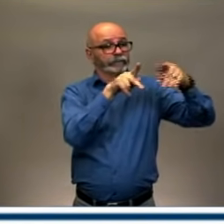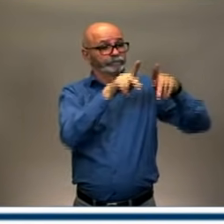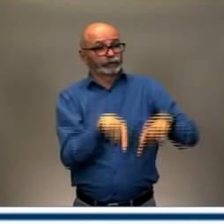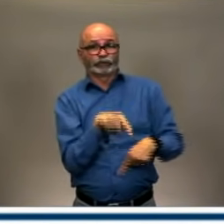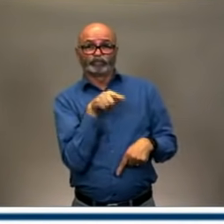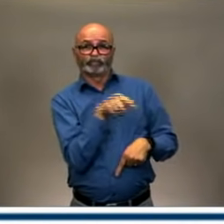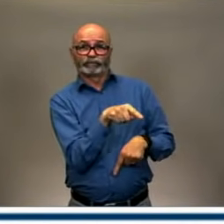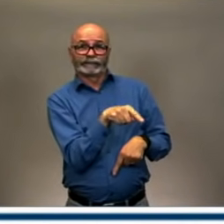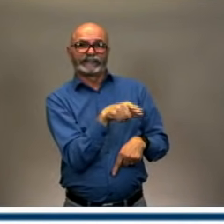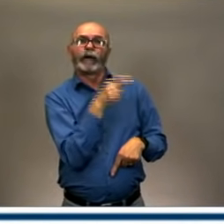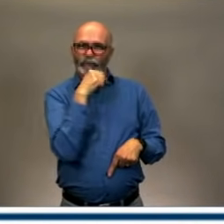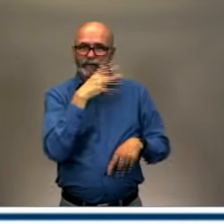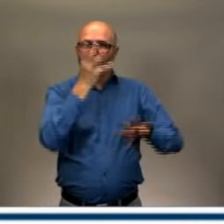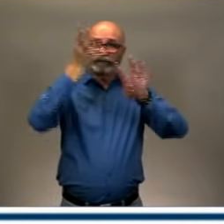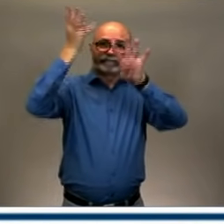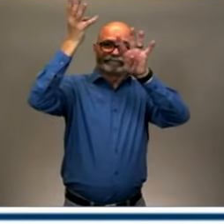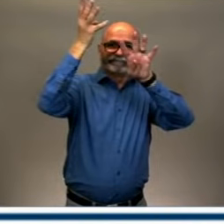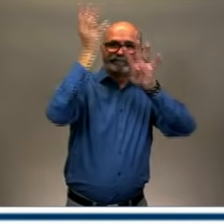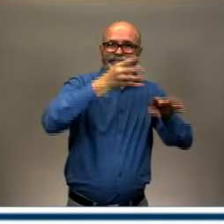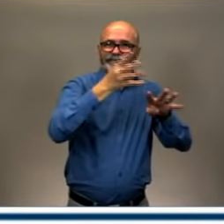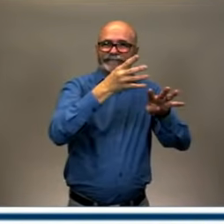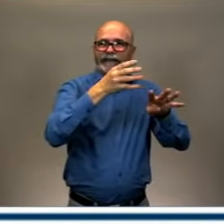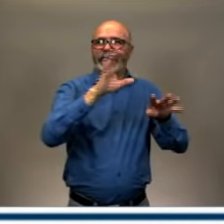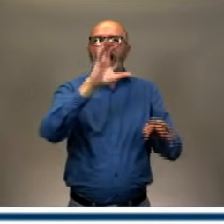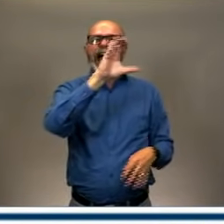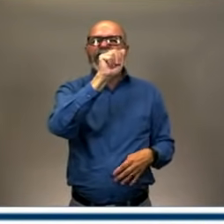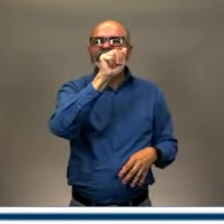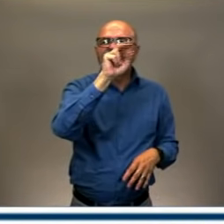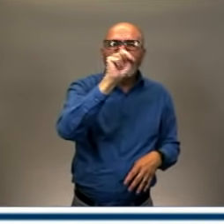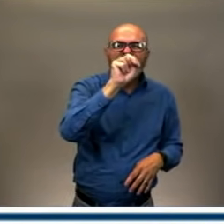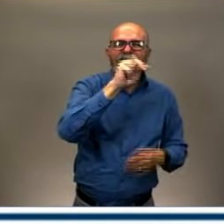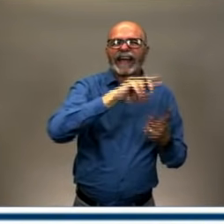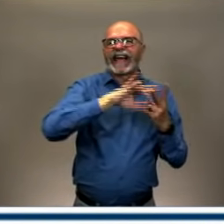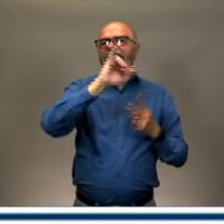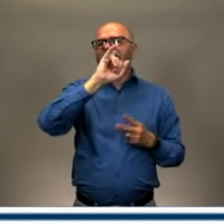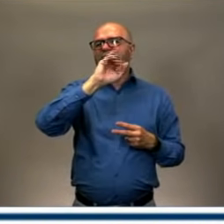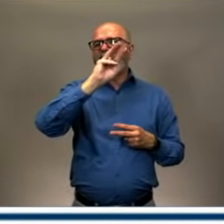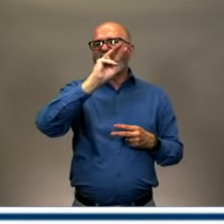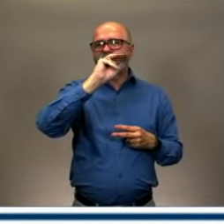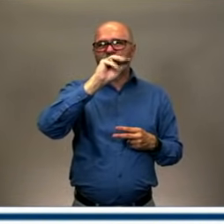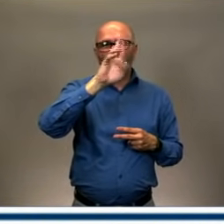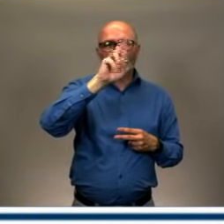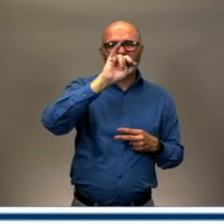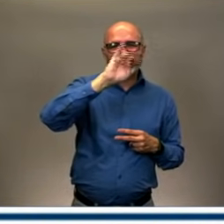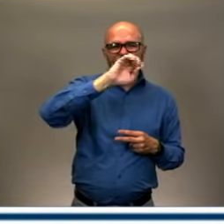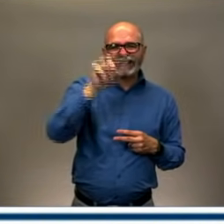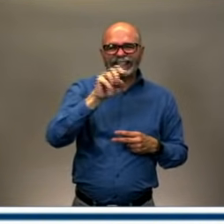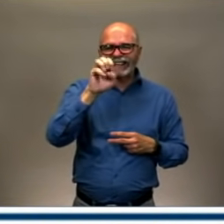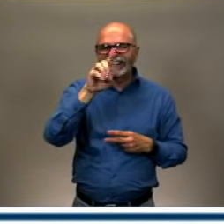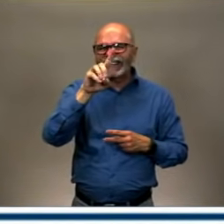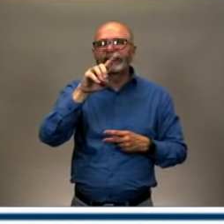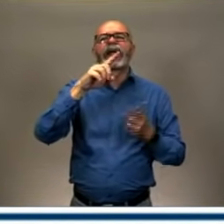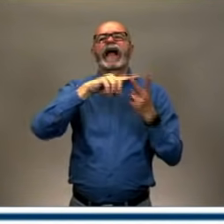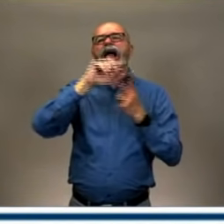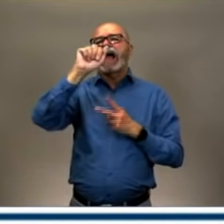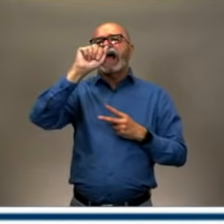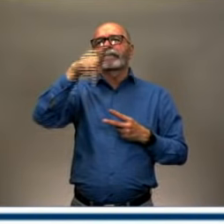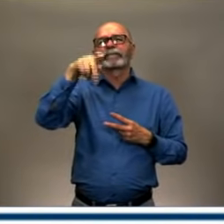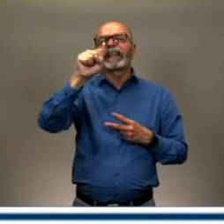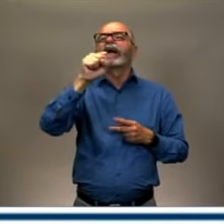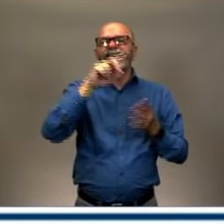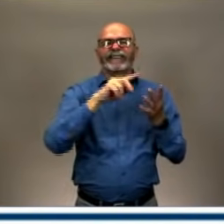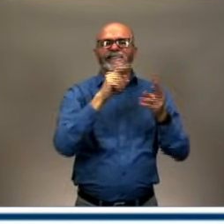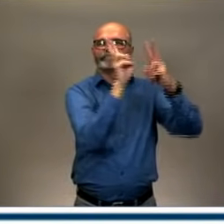downloading the Can Immunize app, and they will be able to, if they have that Can Immunize app, my understanding is when